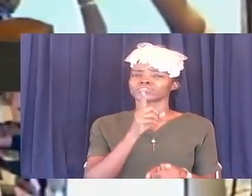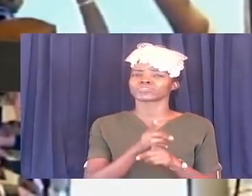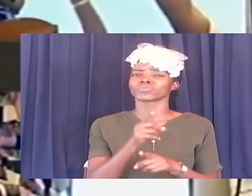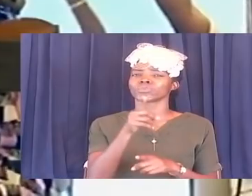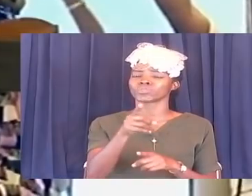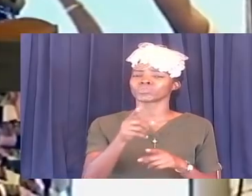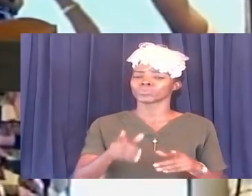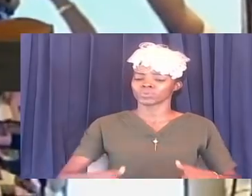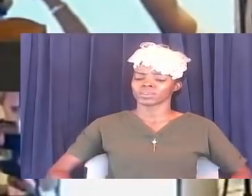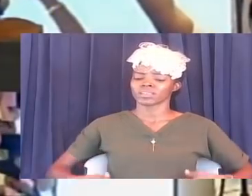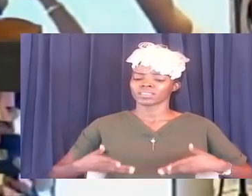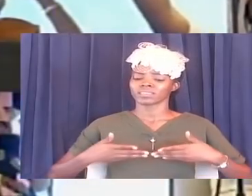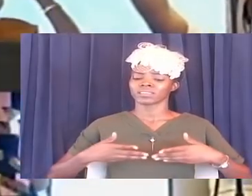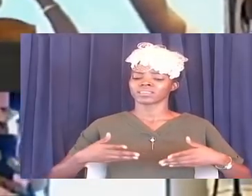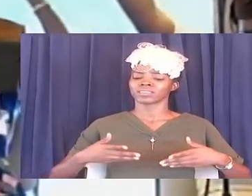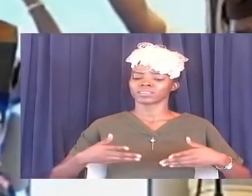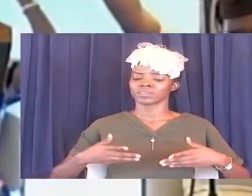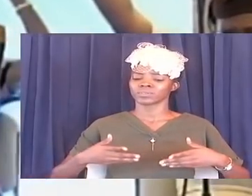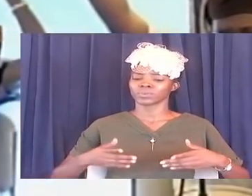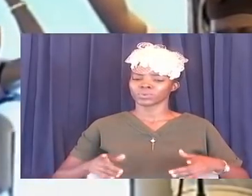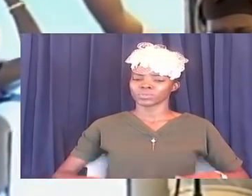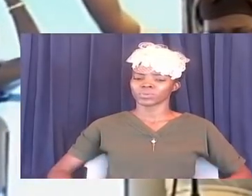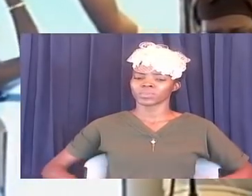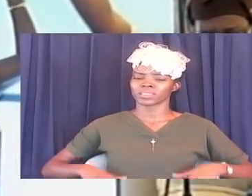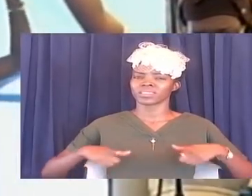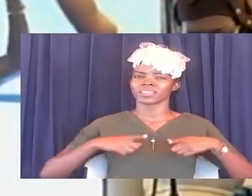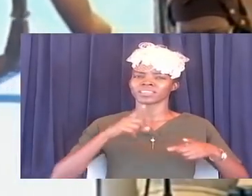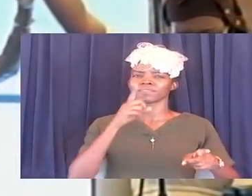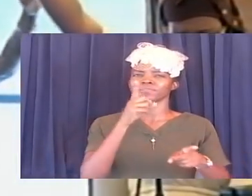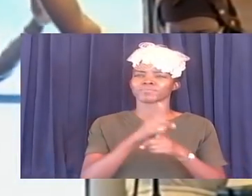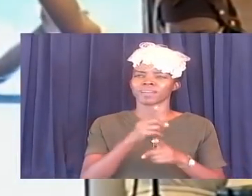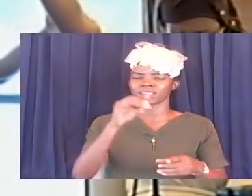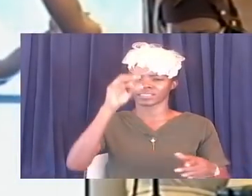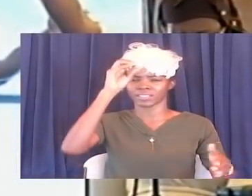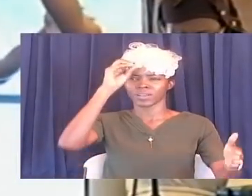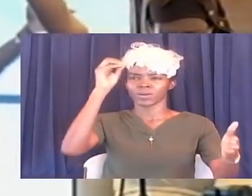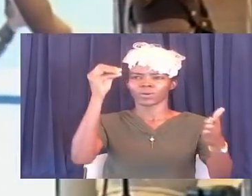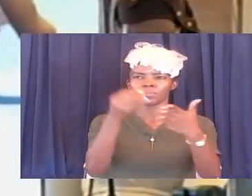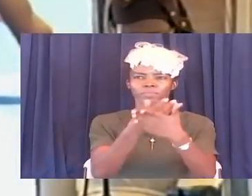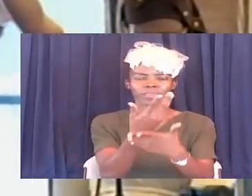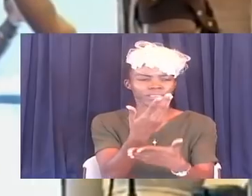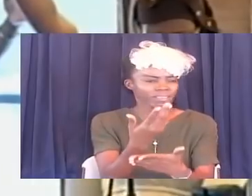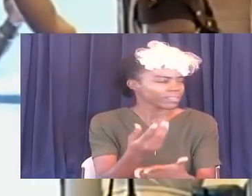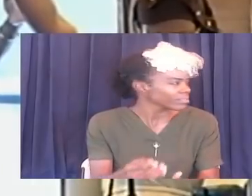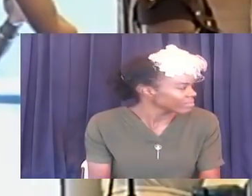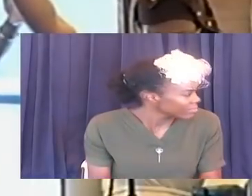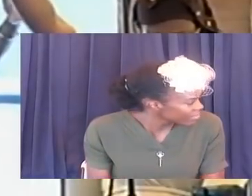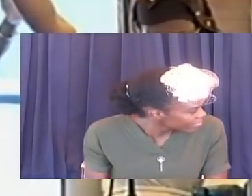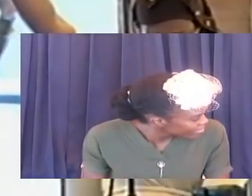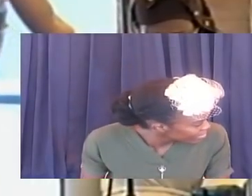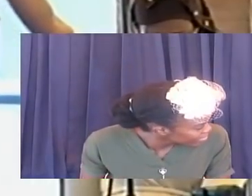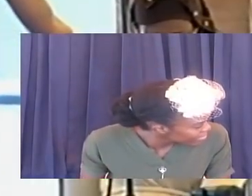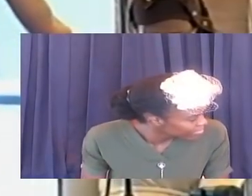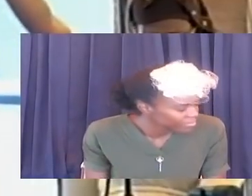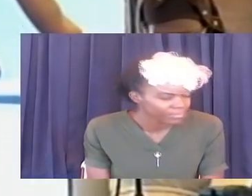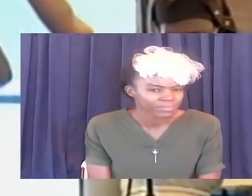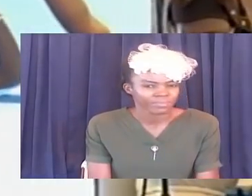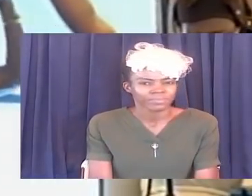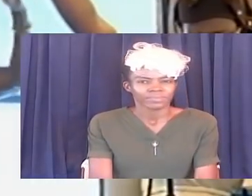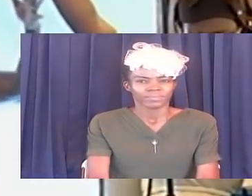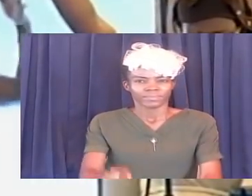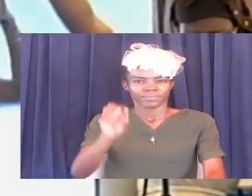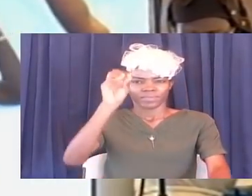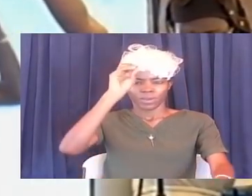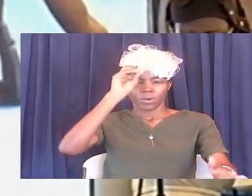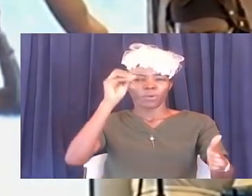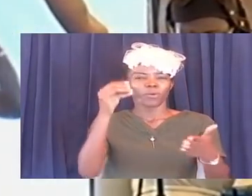your obey. I'm telling you, man. Obey, man. See word, obey, man. We are in scripture at 9 o'clock